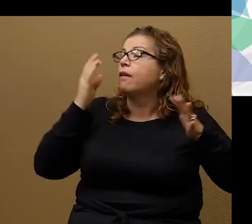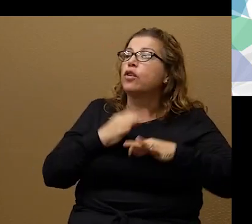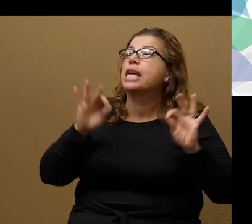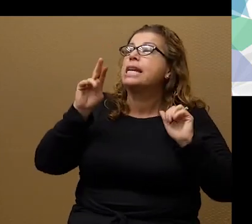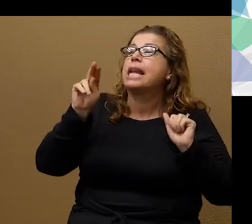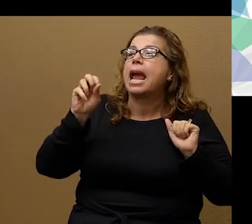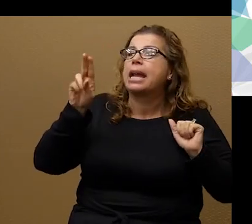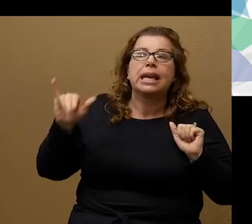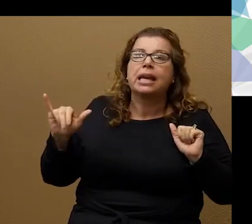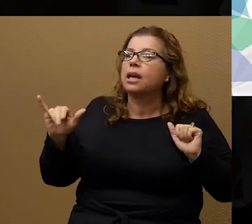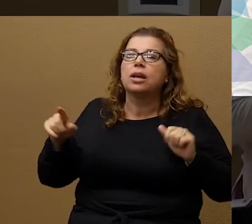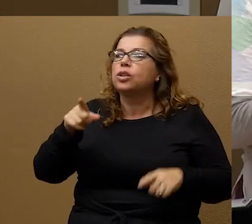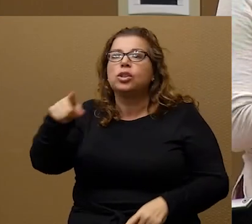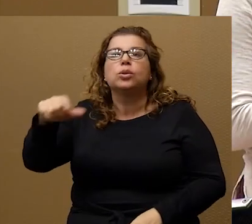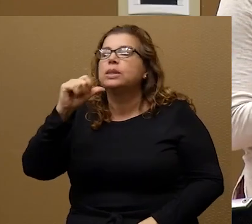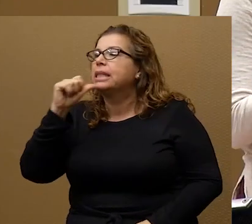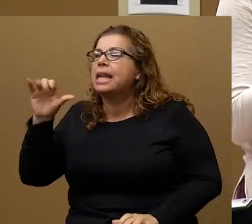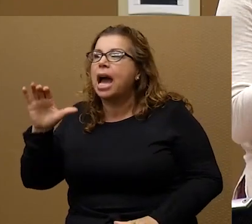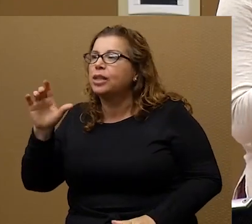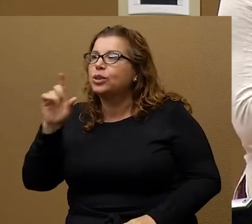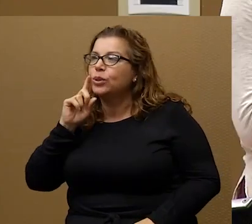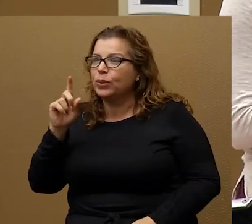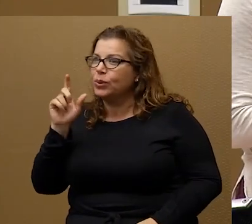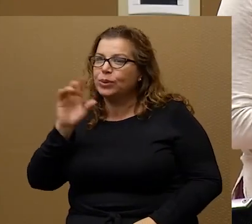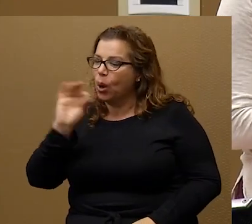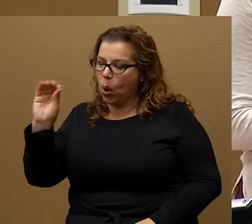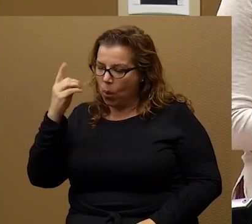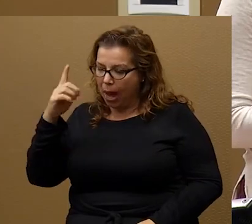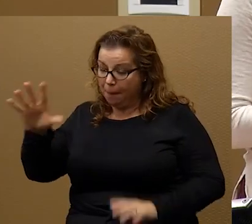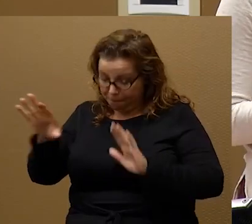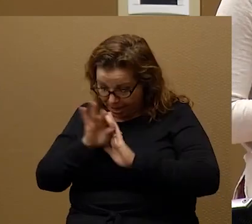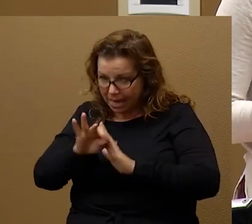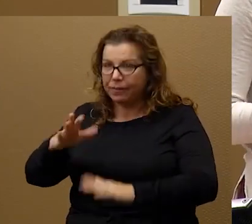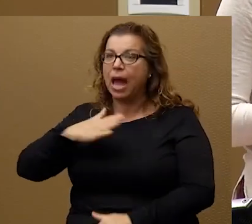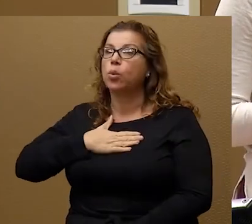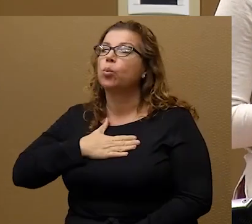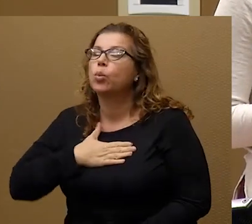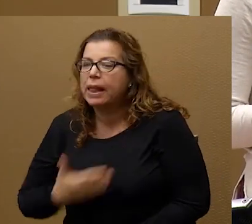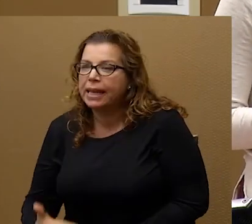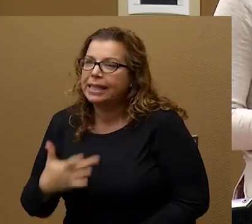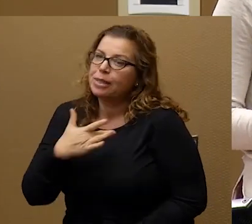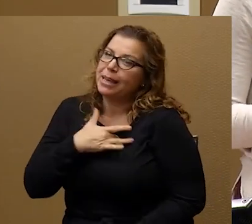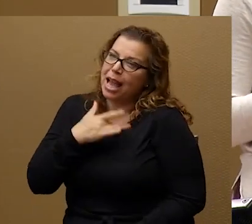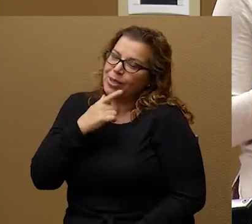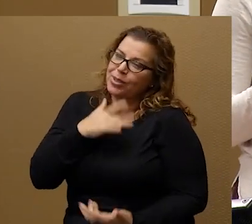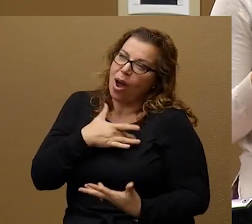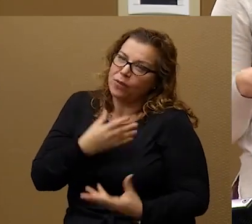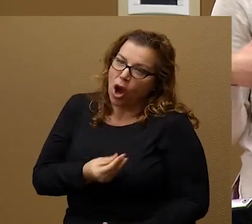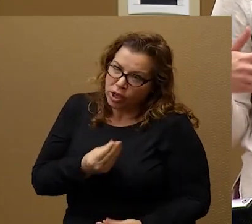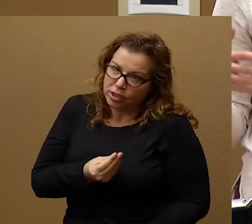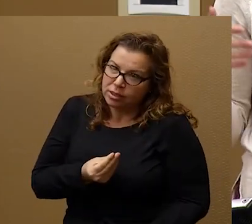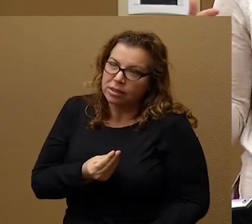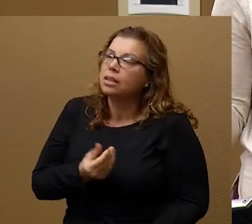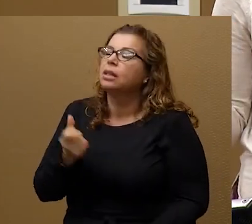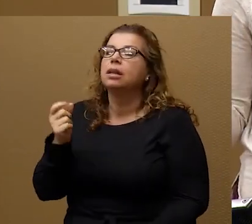our paycheck, or we love going to work, but most of us probably wouldn't do that for free. So we're all reinforced by